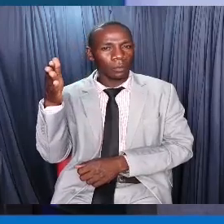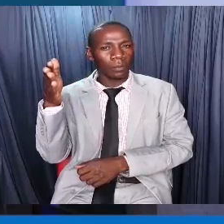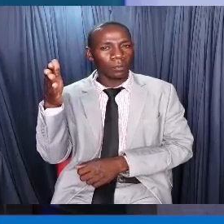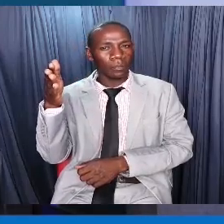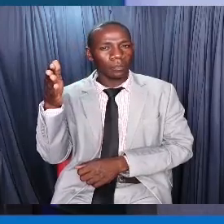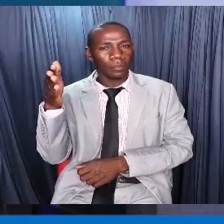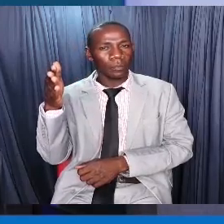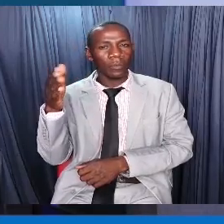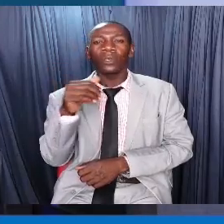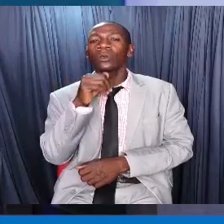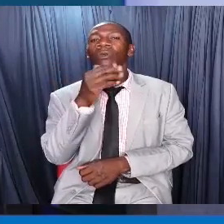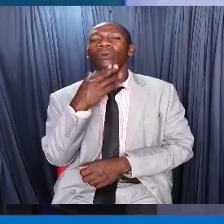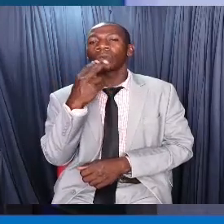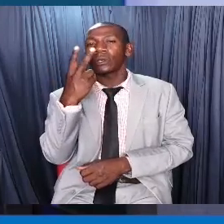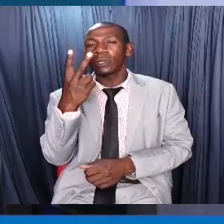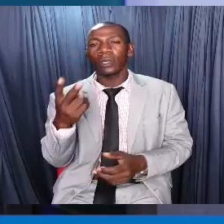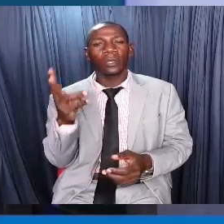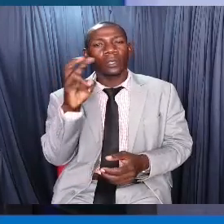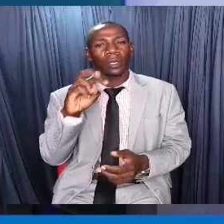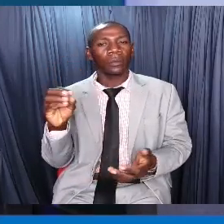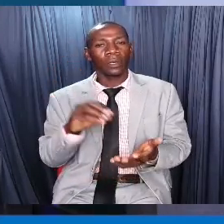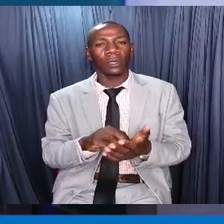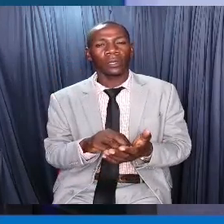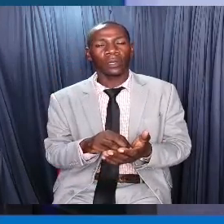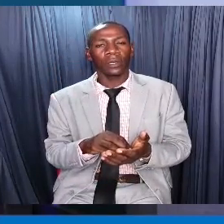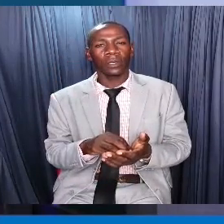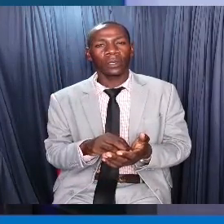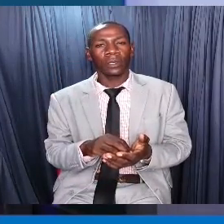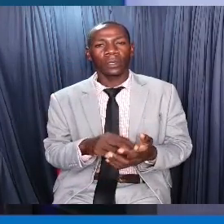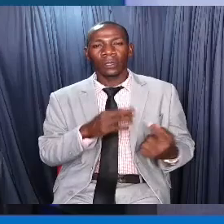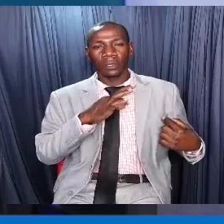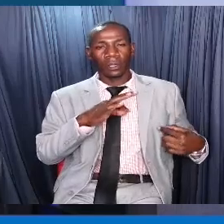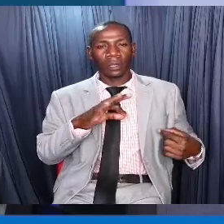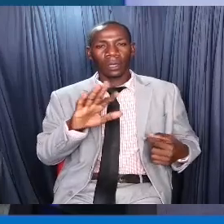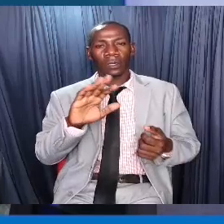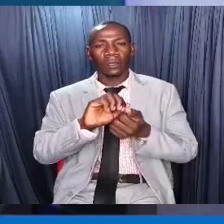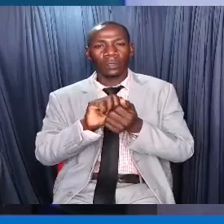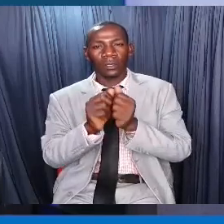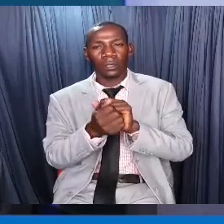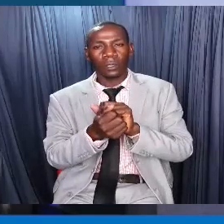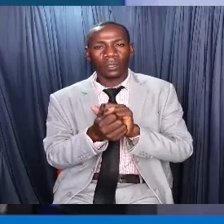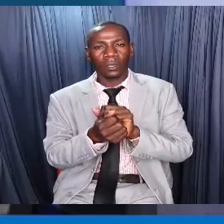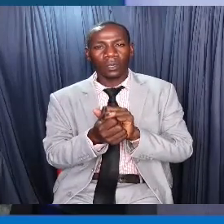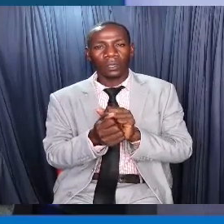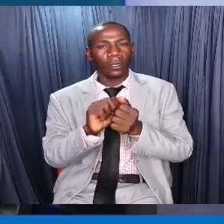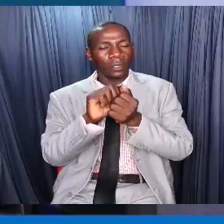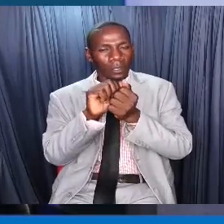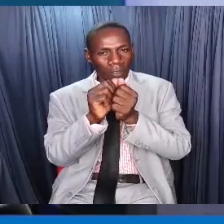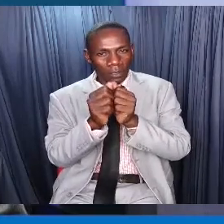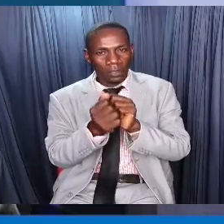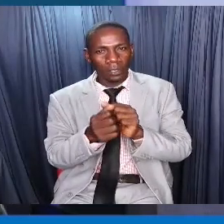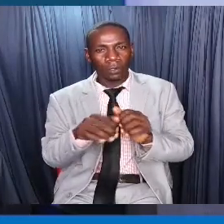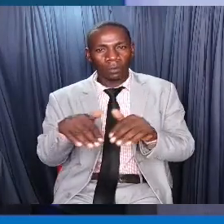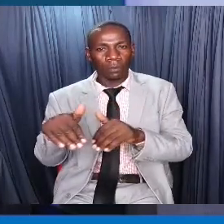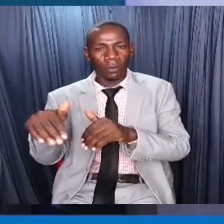him. Hataki kuyaona tena. He no longer wanted to see anymore. Roho yake ikageuka. His spirit turned. Akagairi kufuata mambaya.